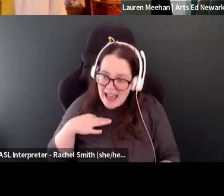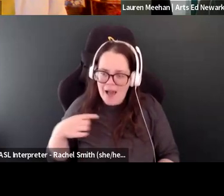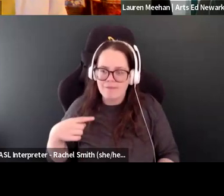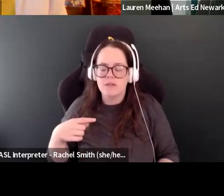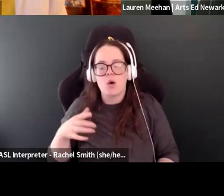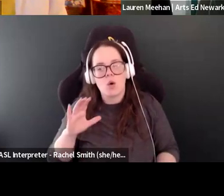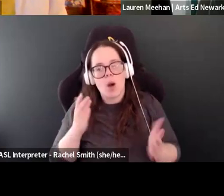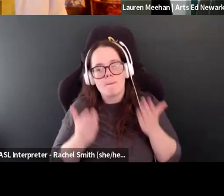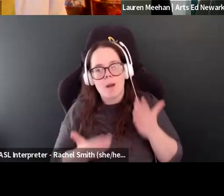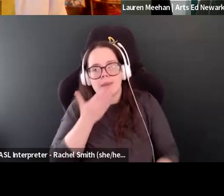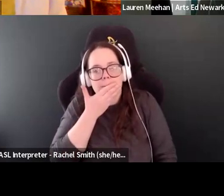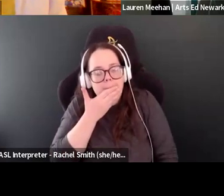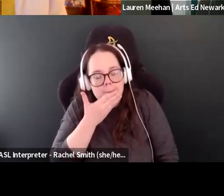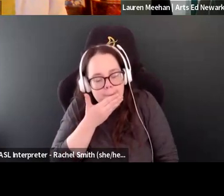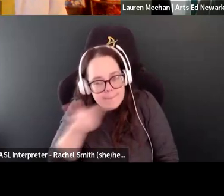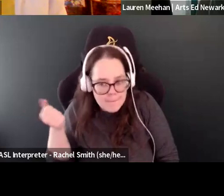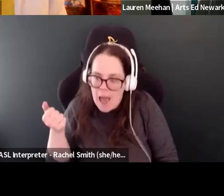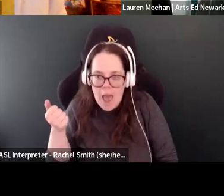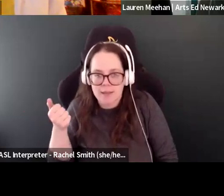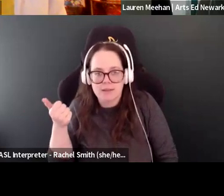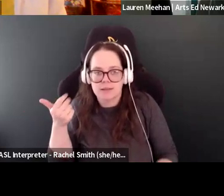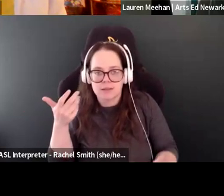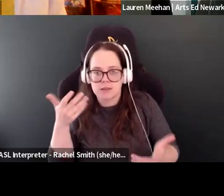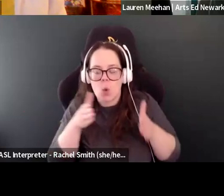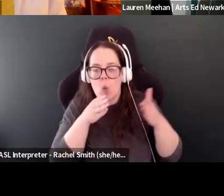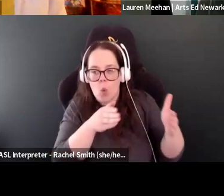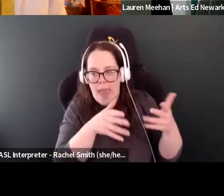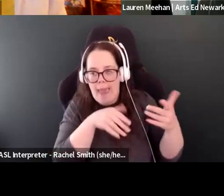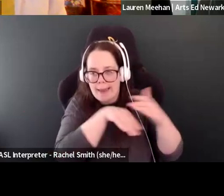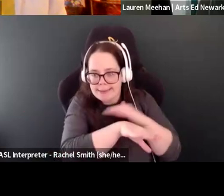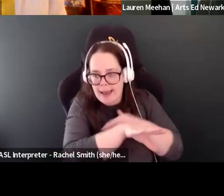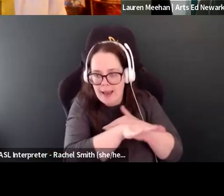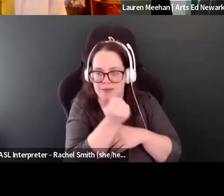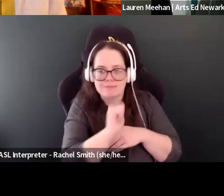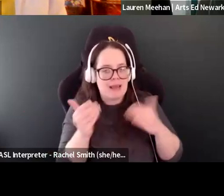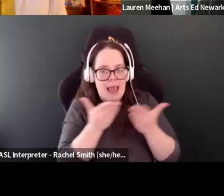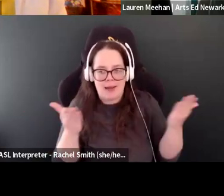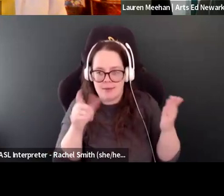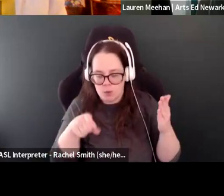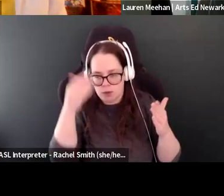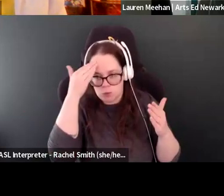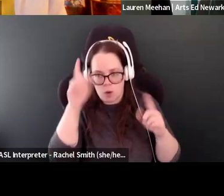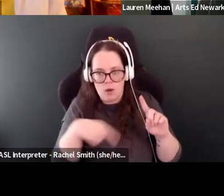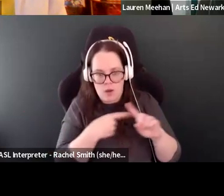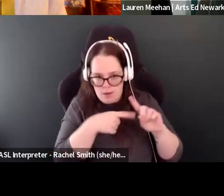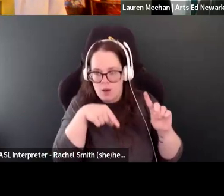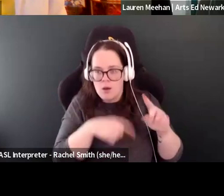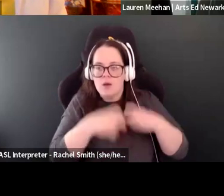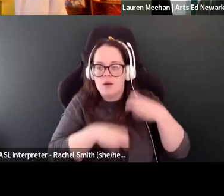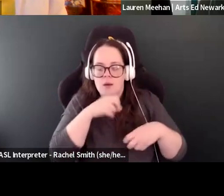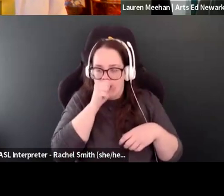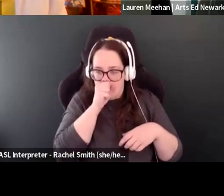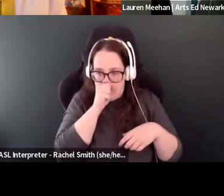best line of entry and access into anything that you need to know about the issues that